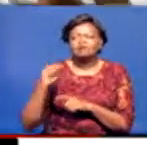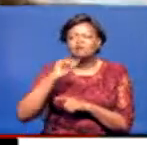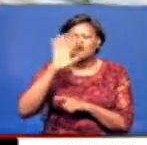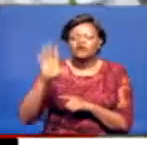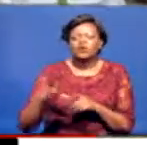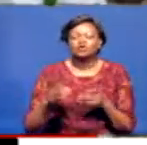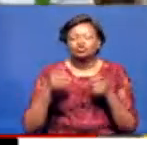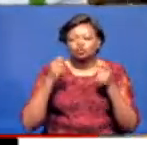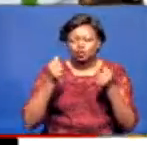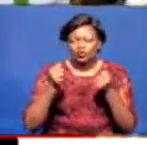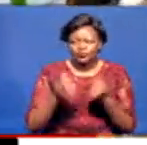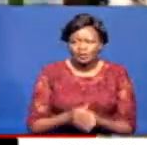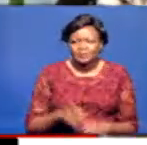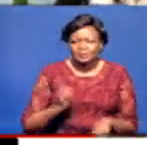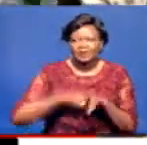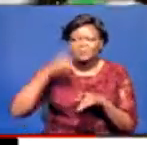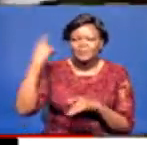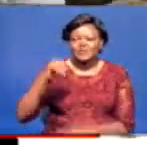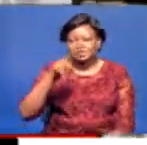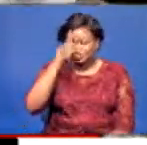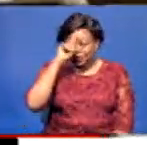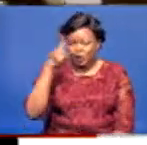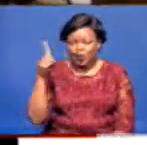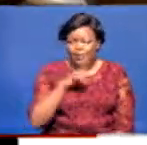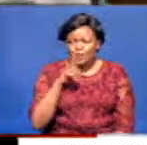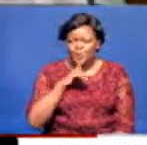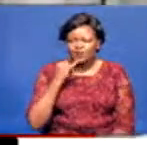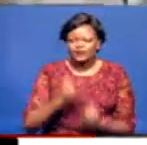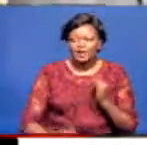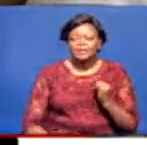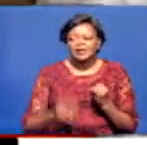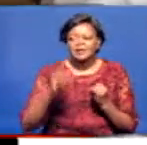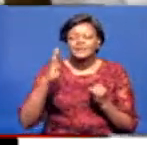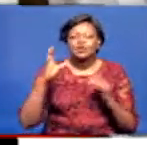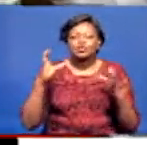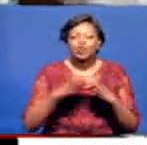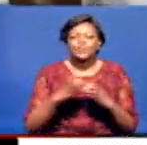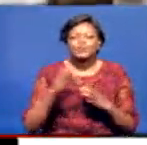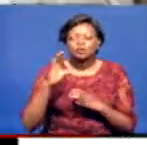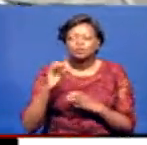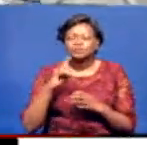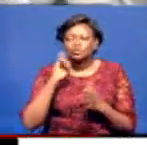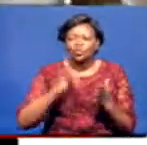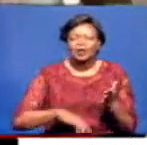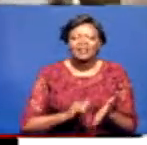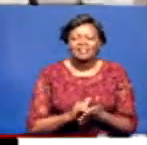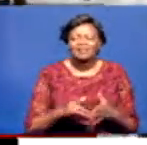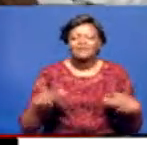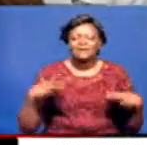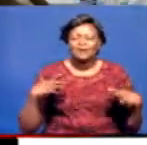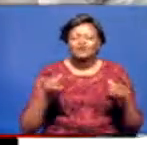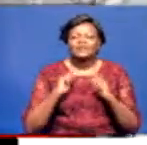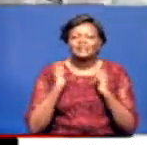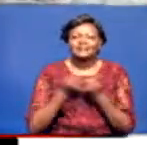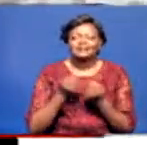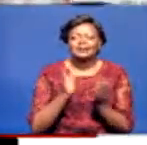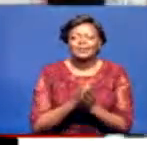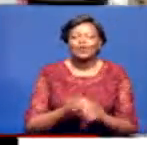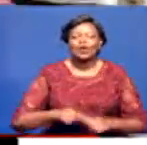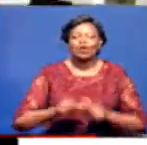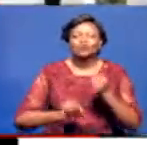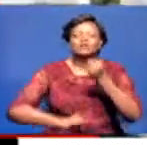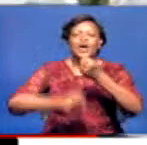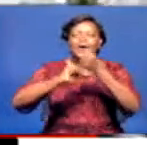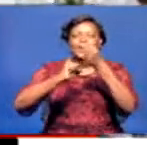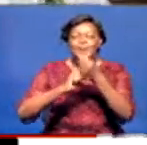Ahly of Egypt in a tough final. KCB Group CEO Paul Russo said they are proud of the team and the bank will continue to support